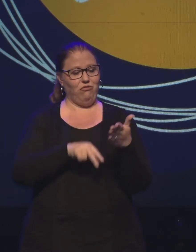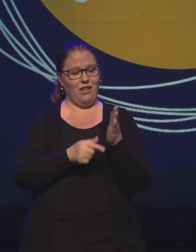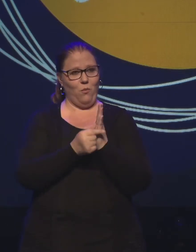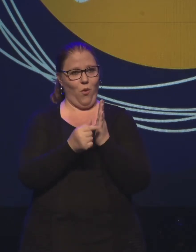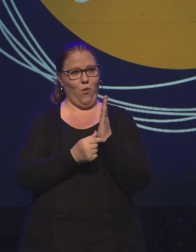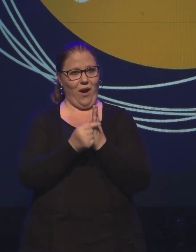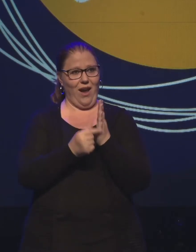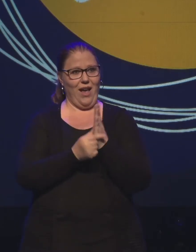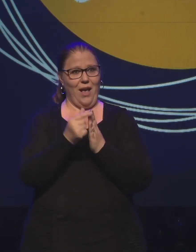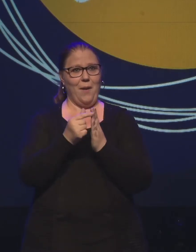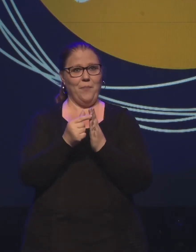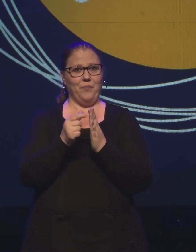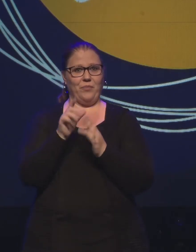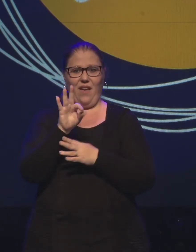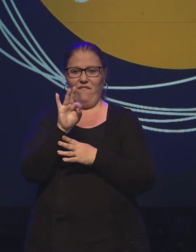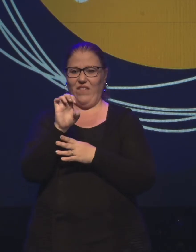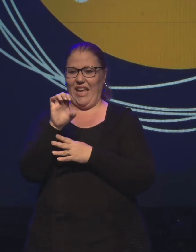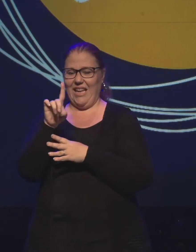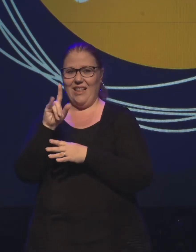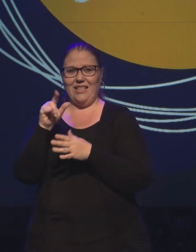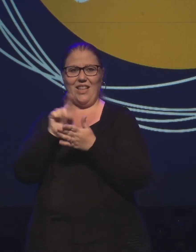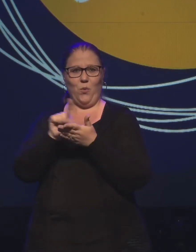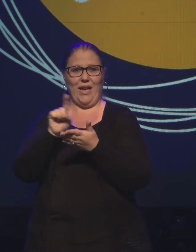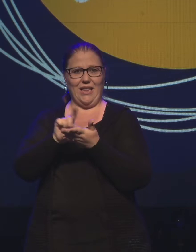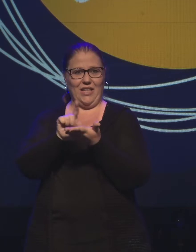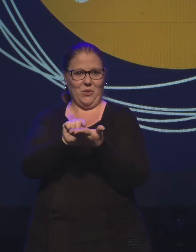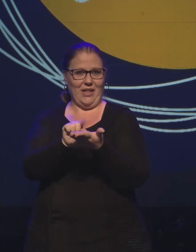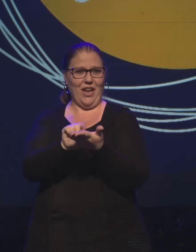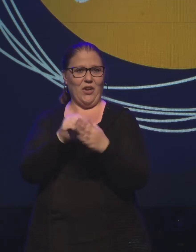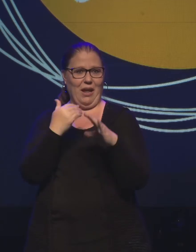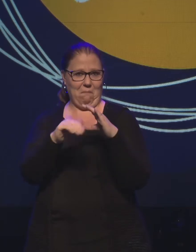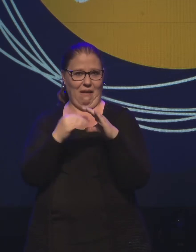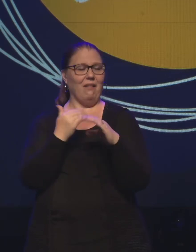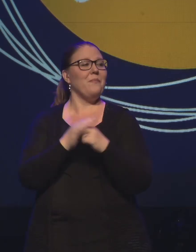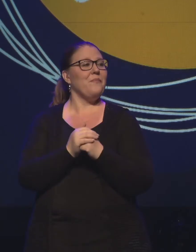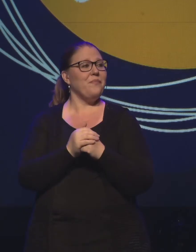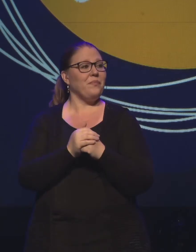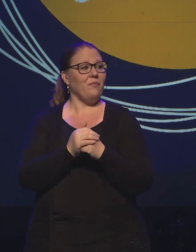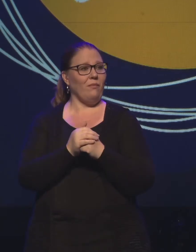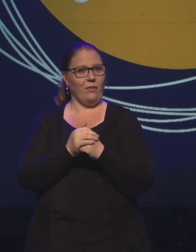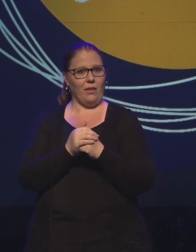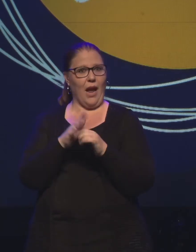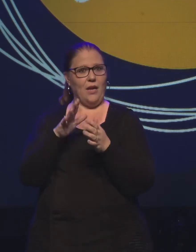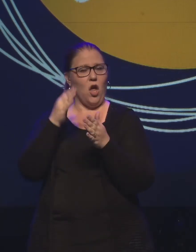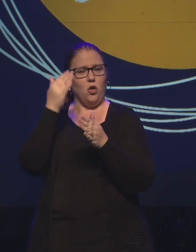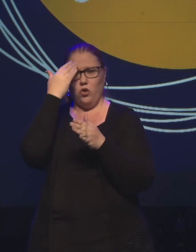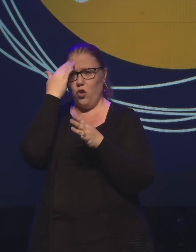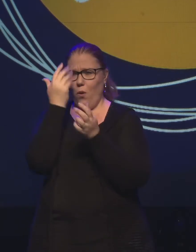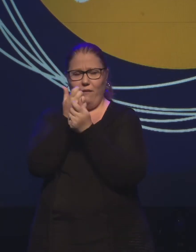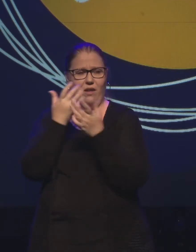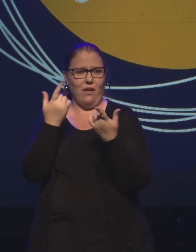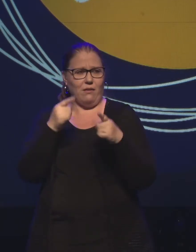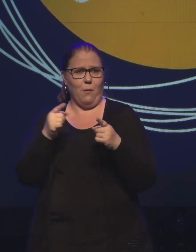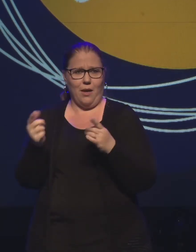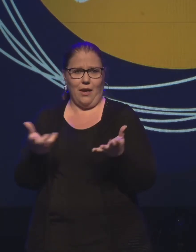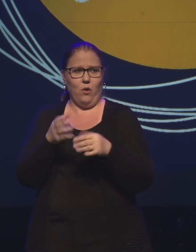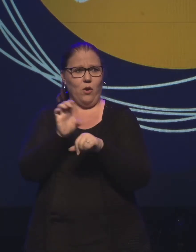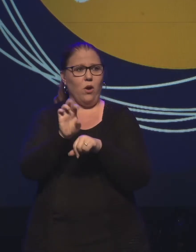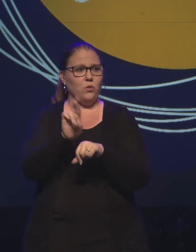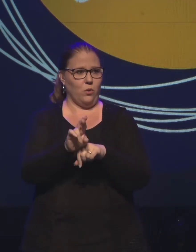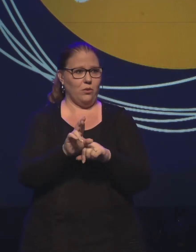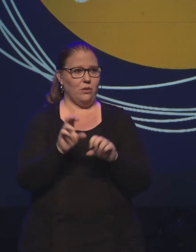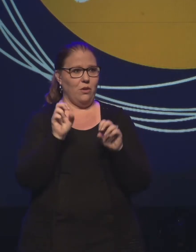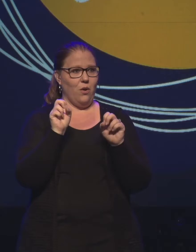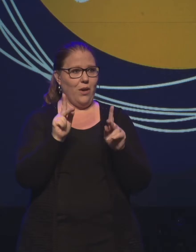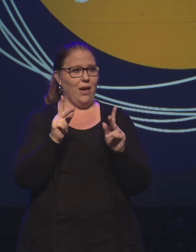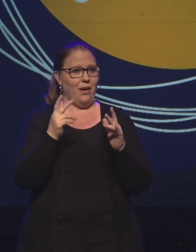and in the feed. That's our e-news weekly newsletter. And stay up to date with everything that's going on here at Crossroads.